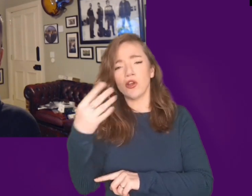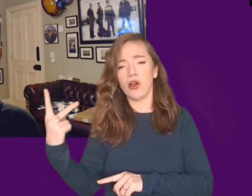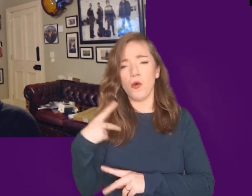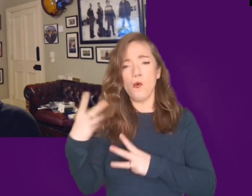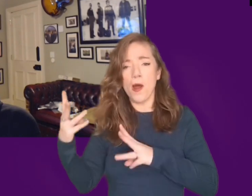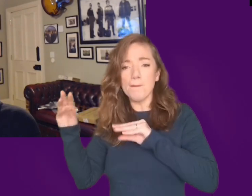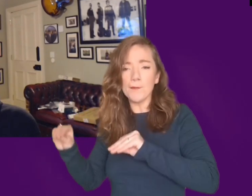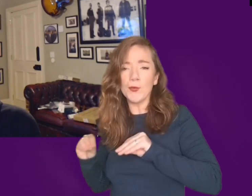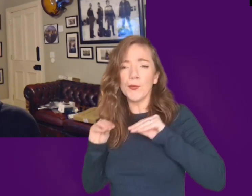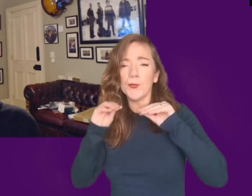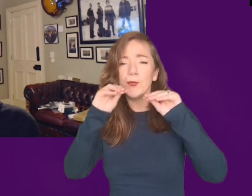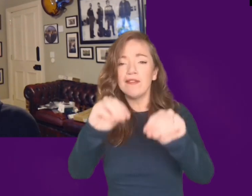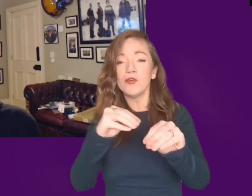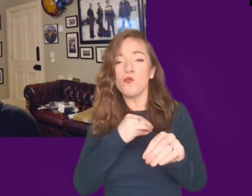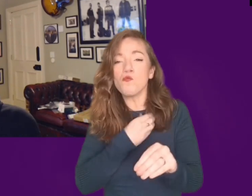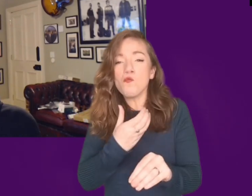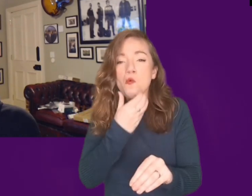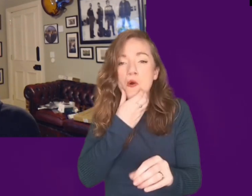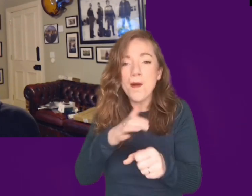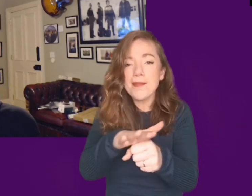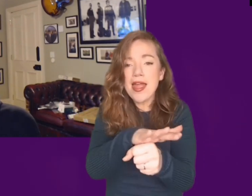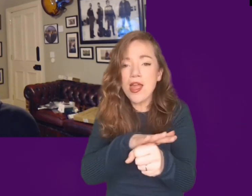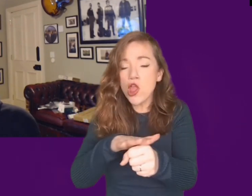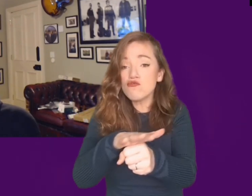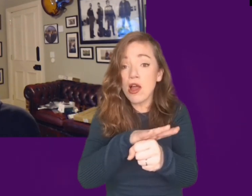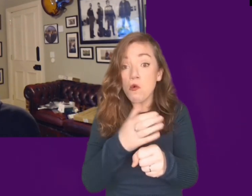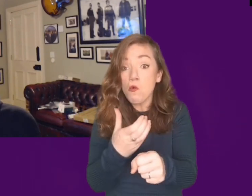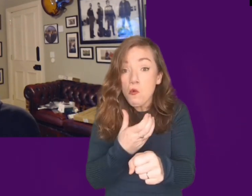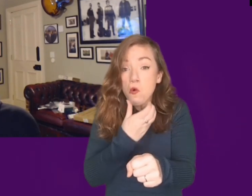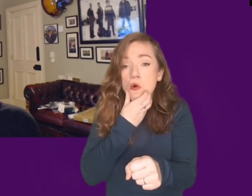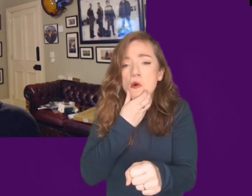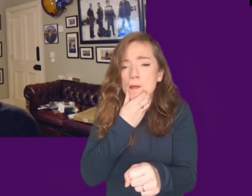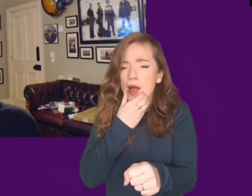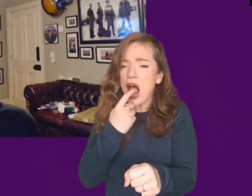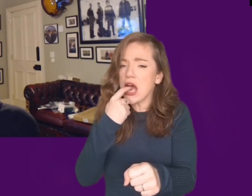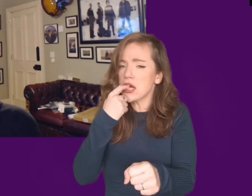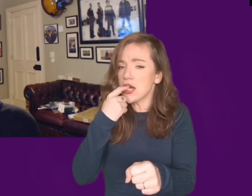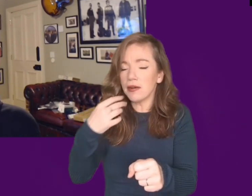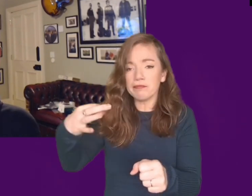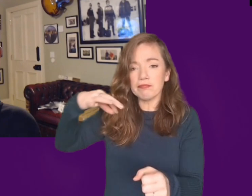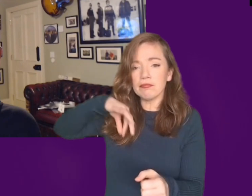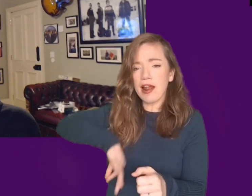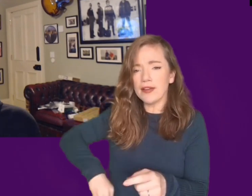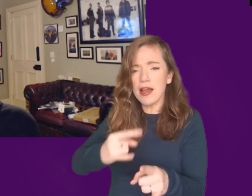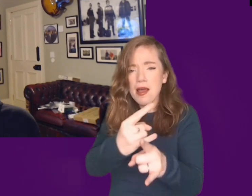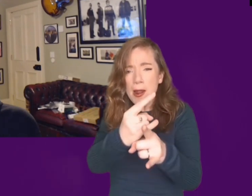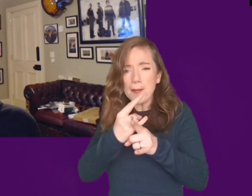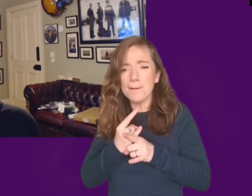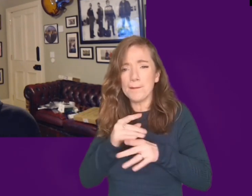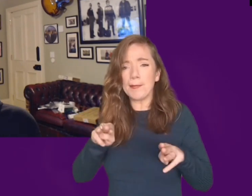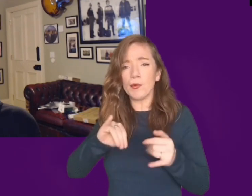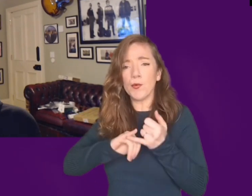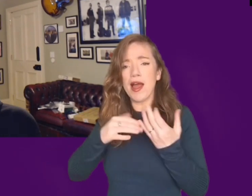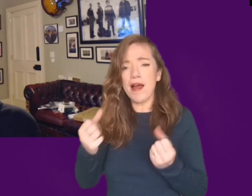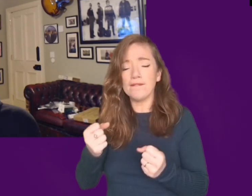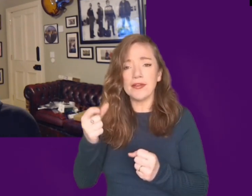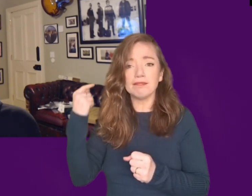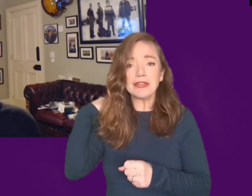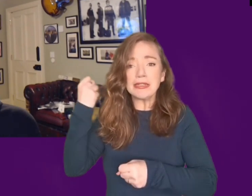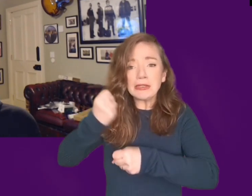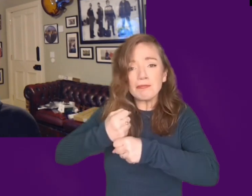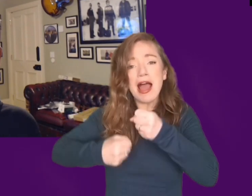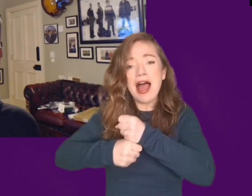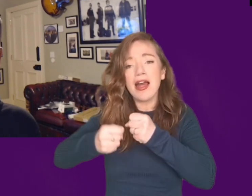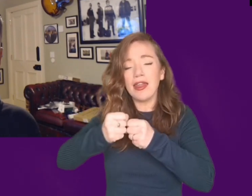we live somewhere warm. Heat is incredibly therapeutic with a spinal cord injury, and that's something